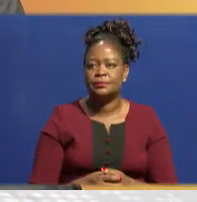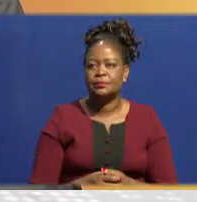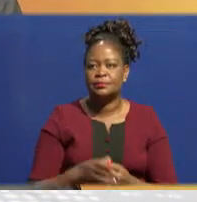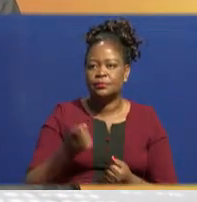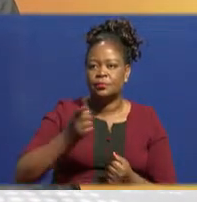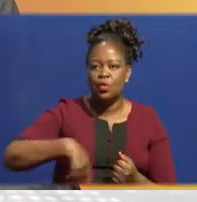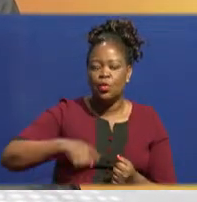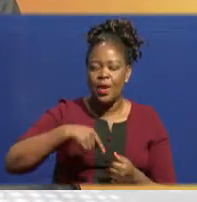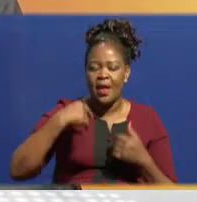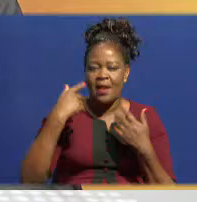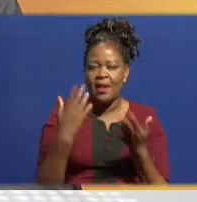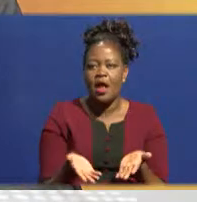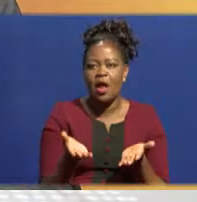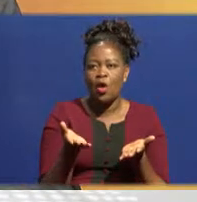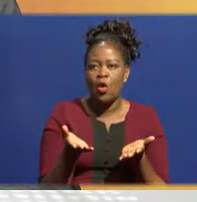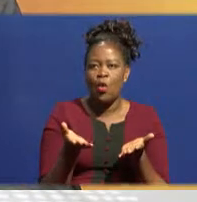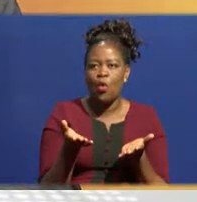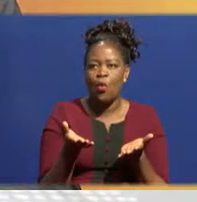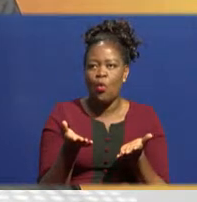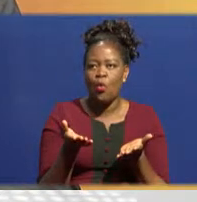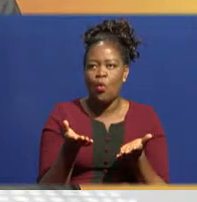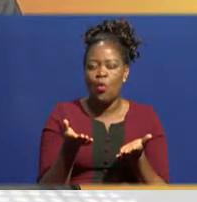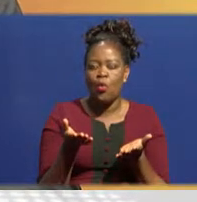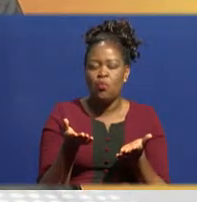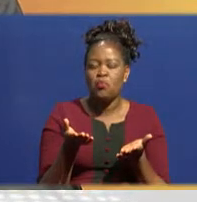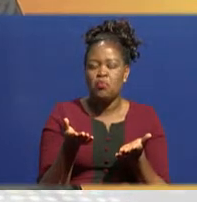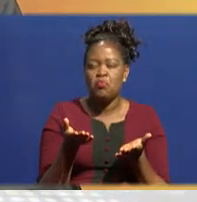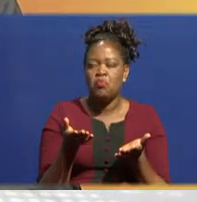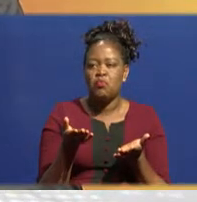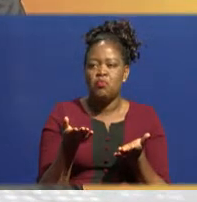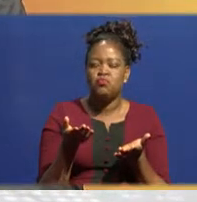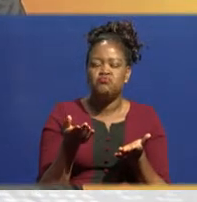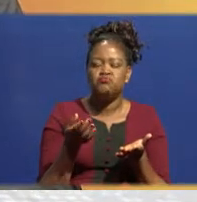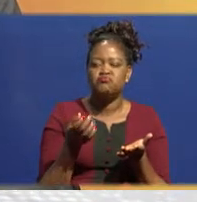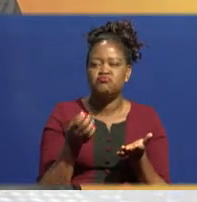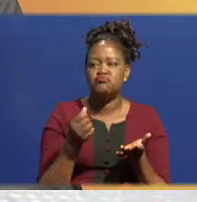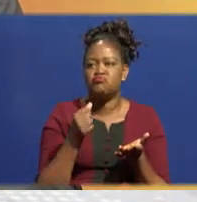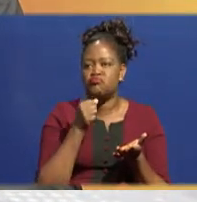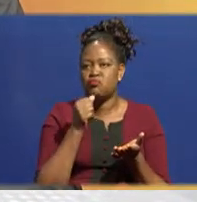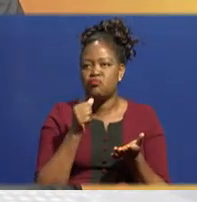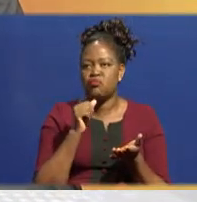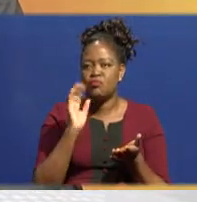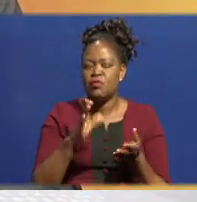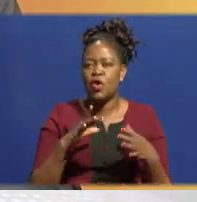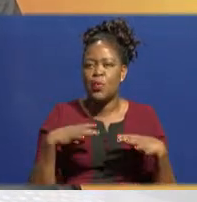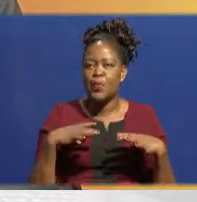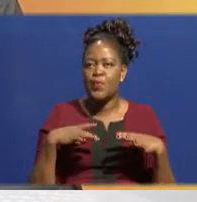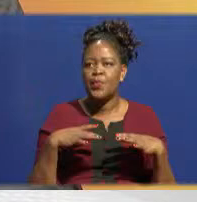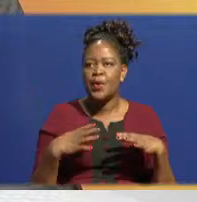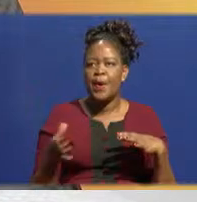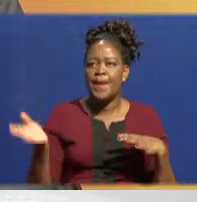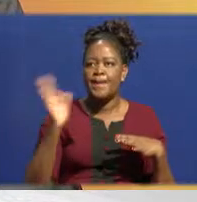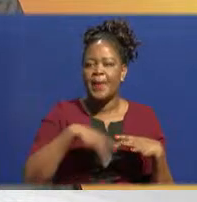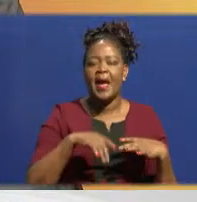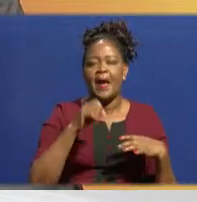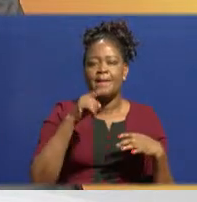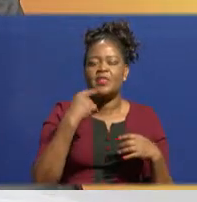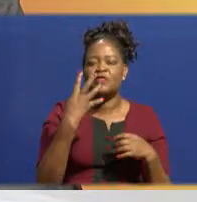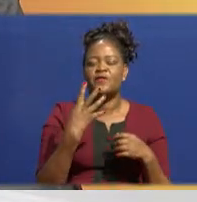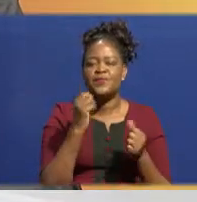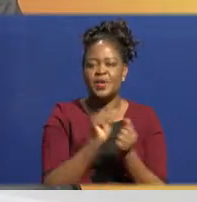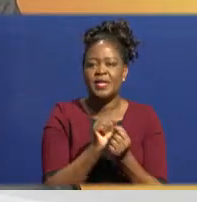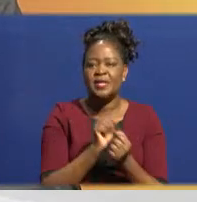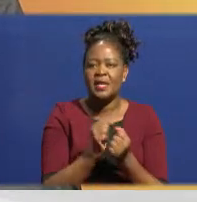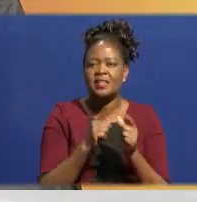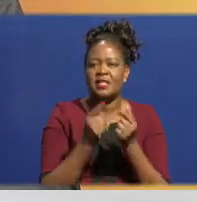We are currently out of session. We resume, I think, around April, around the 10th. I think